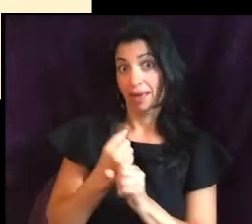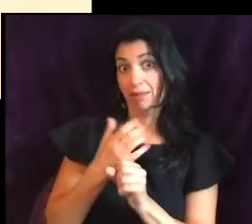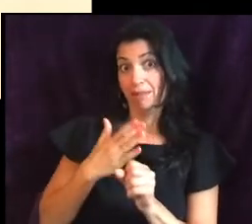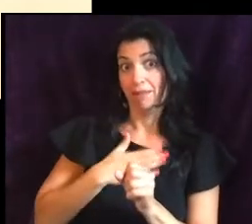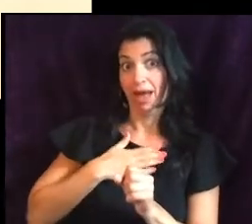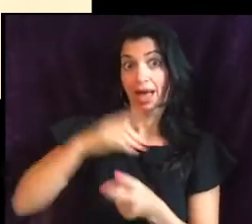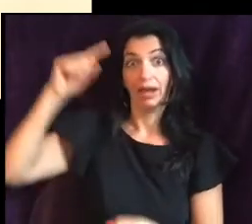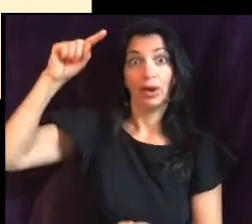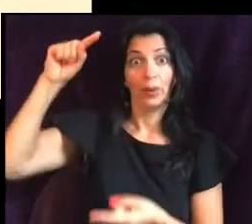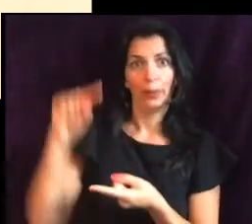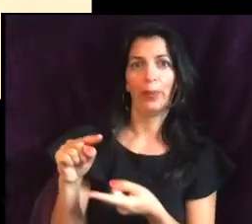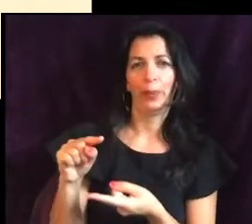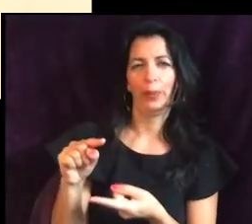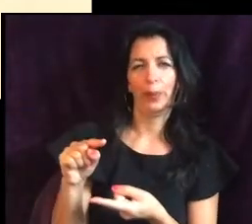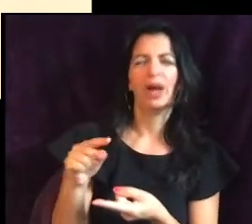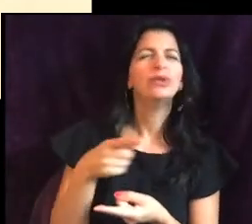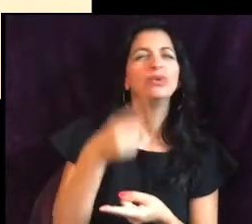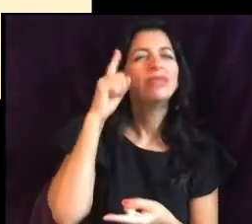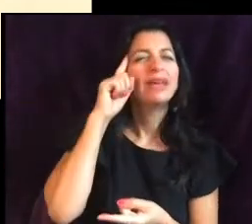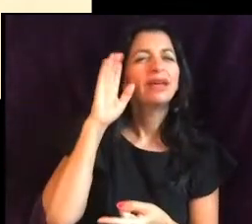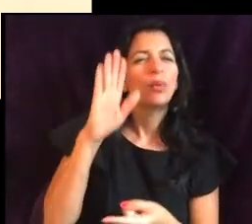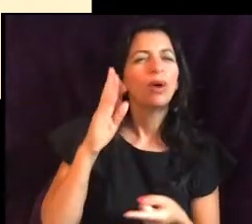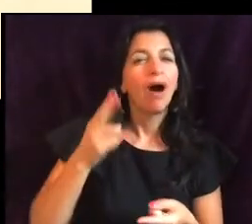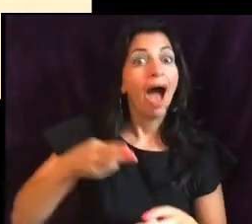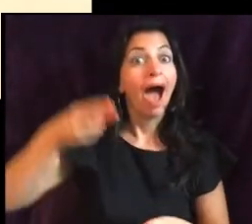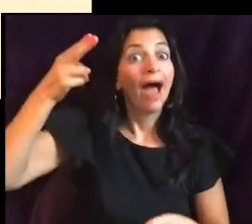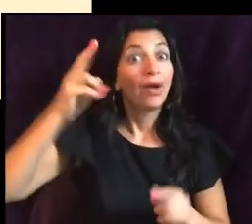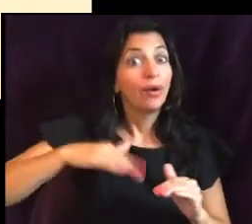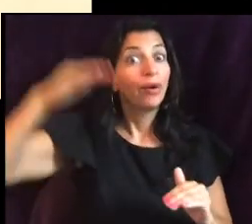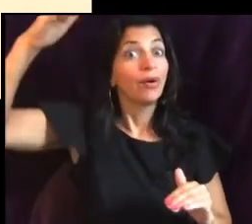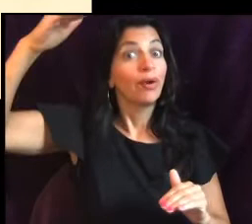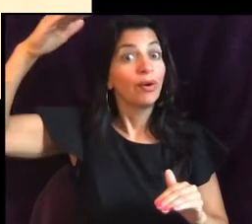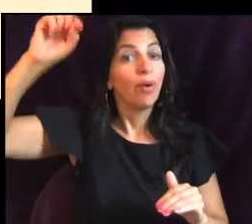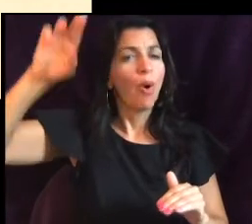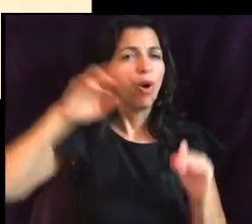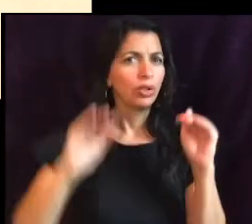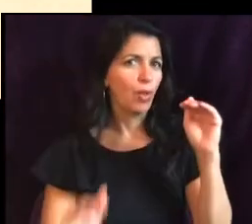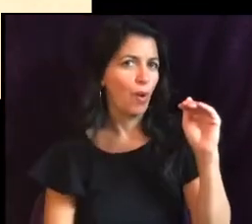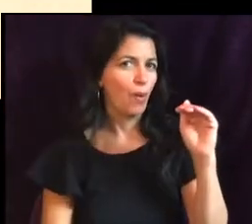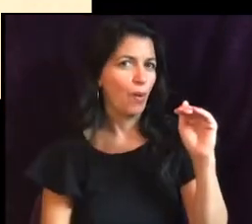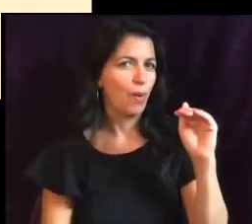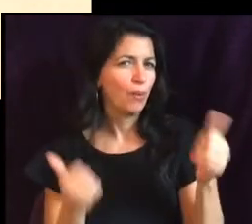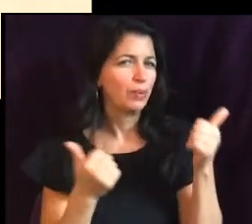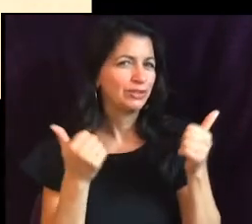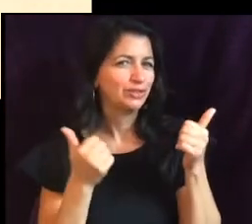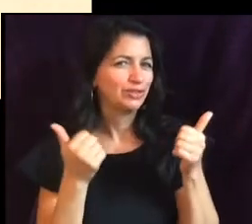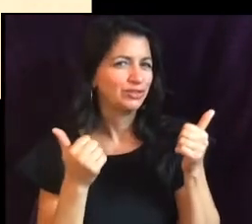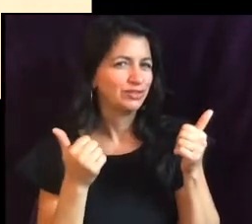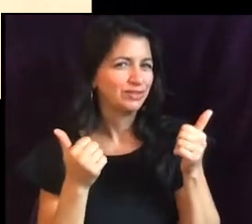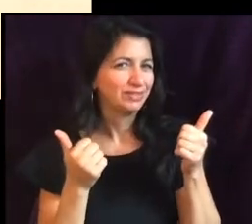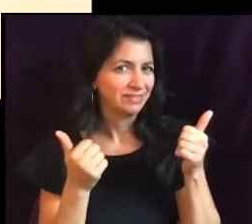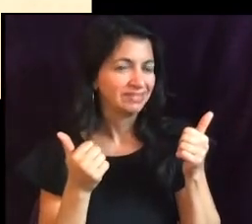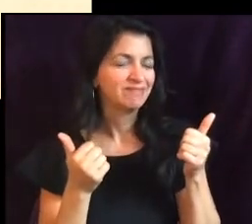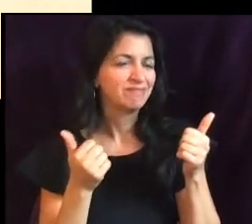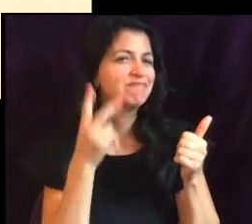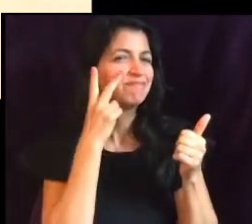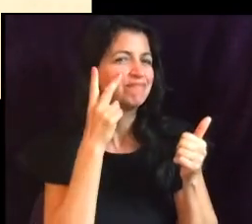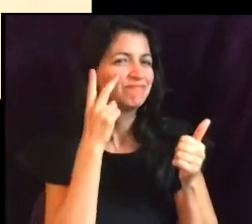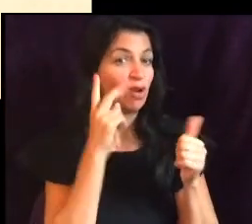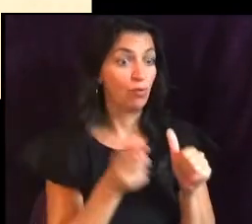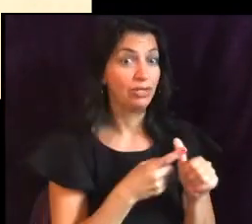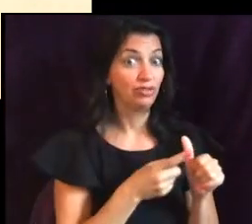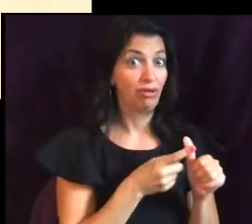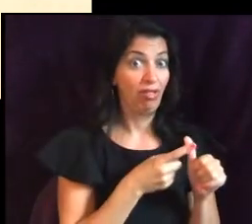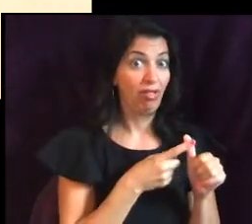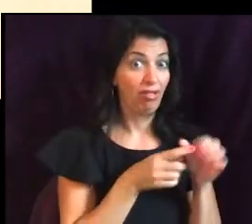tube? Do you think that the pitch would be higher or lower? Let's see. Let's see if this is going to be high. So here's the original tube.